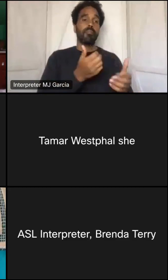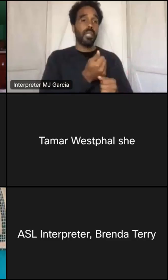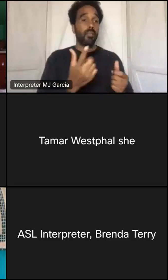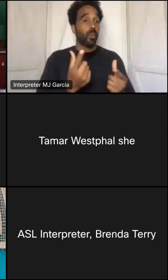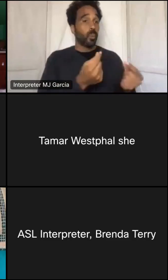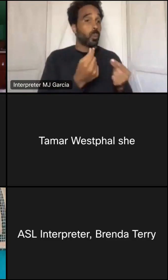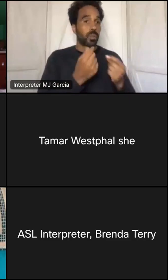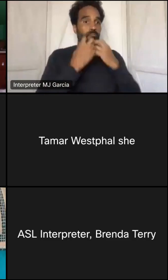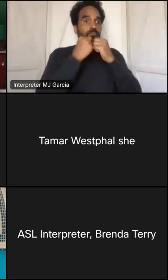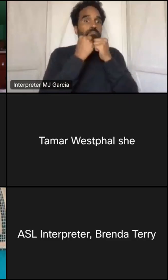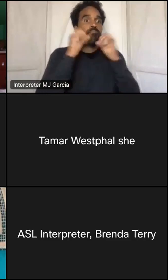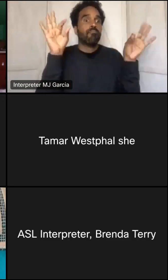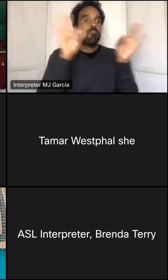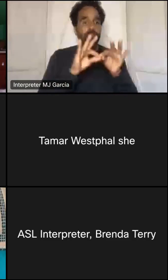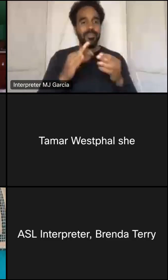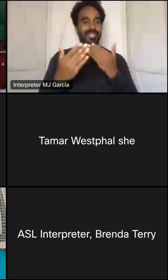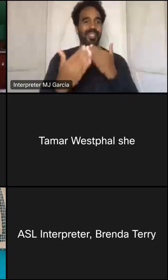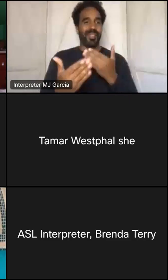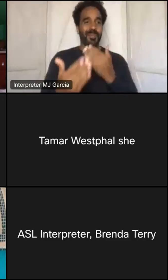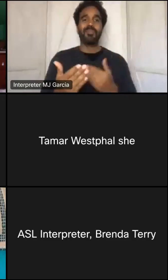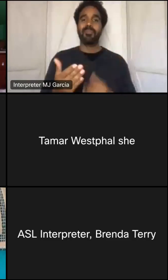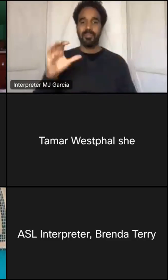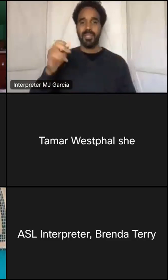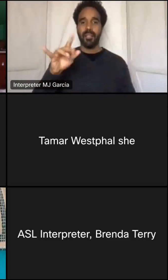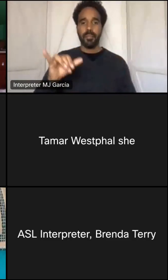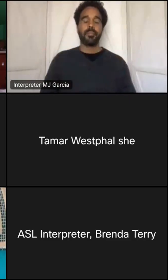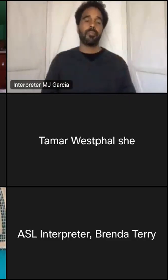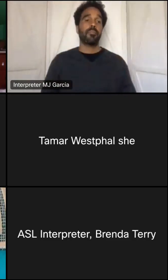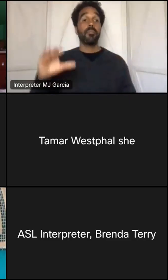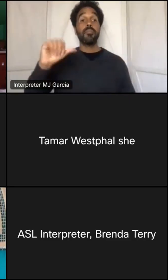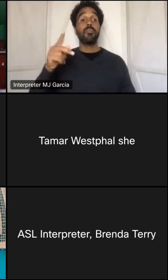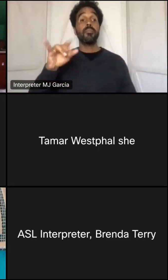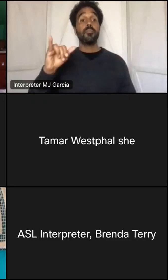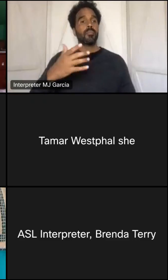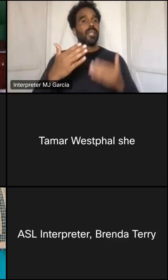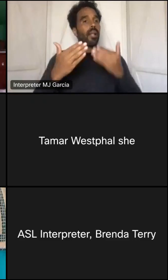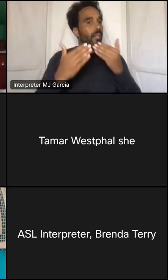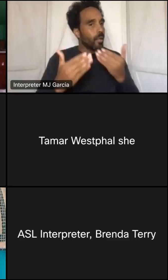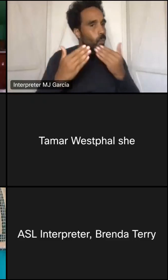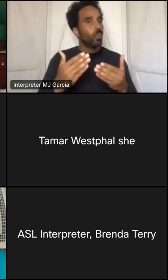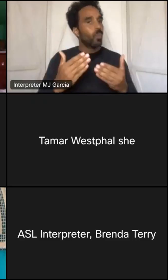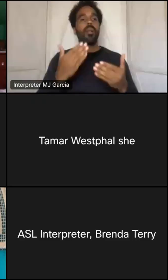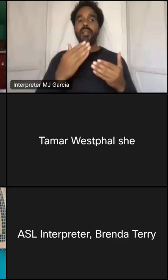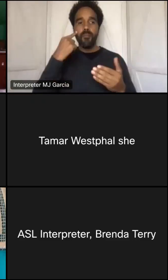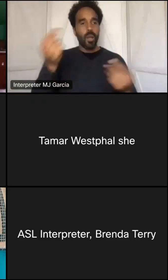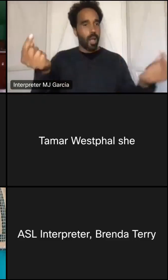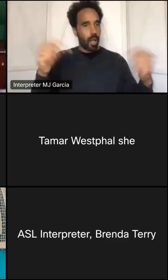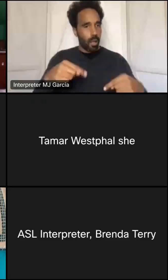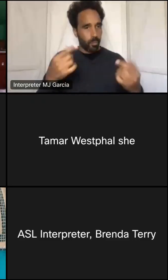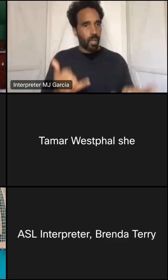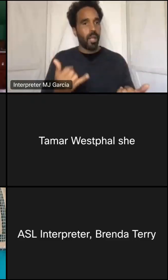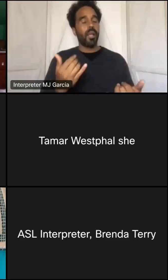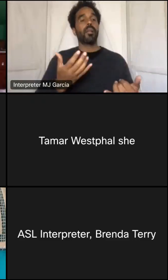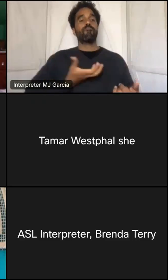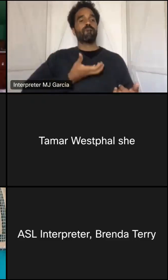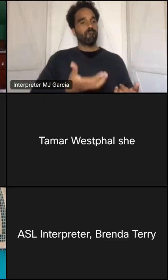valuable. So thank you, Miss Cathy. Thank you, and thank you all for joining us today. Thank you for sharing your